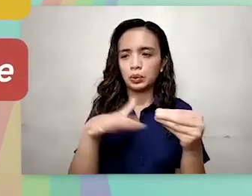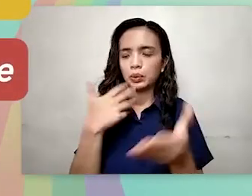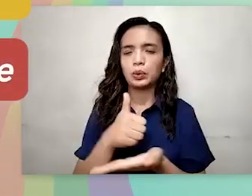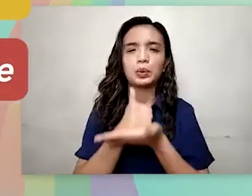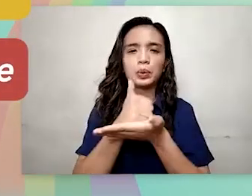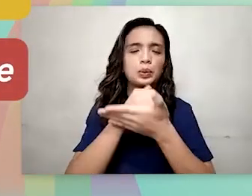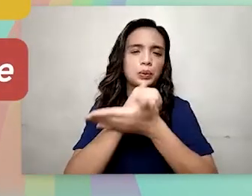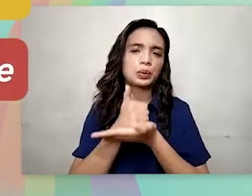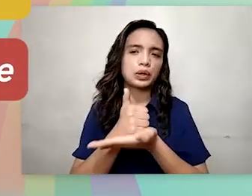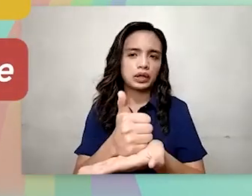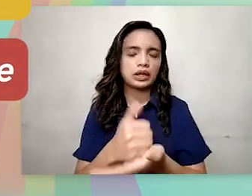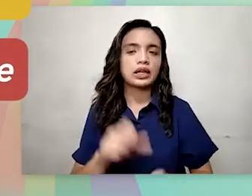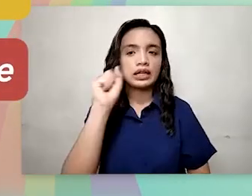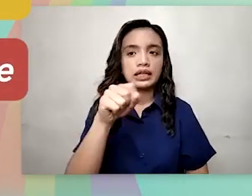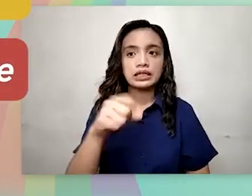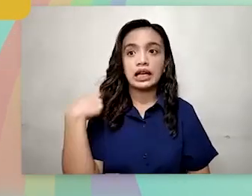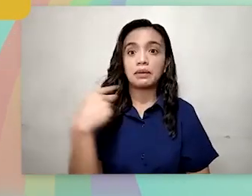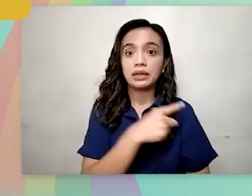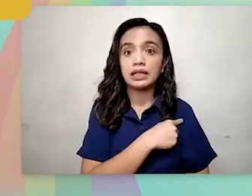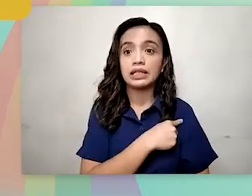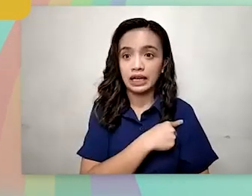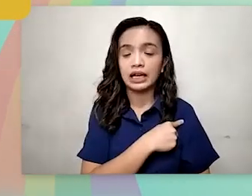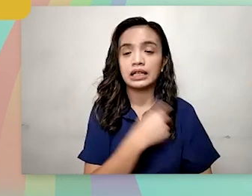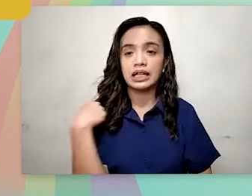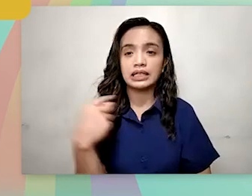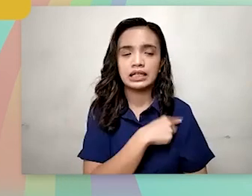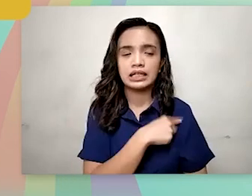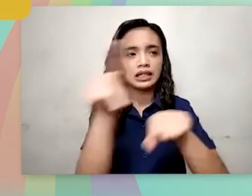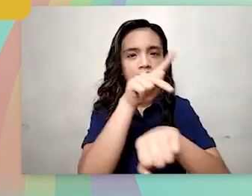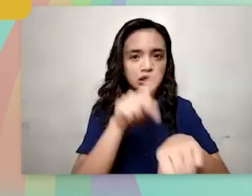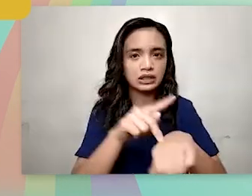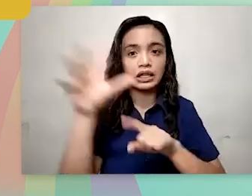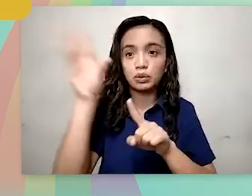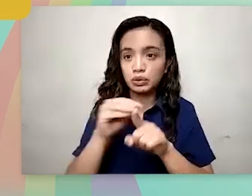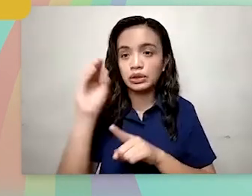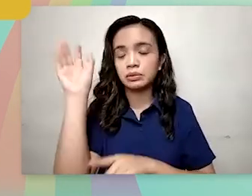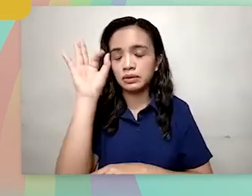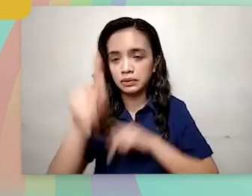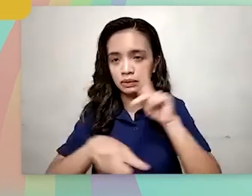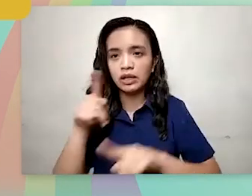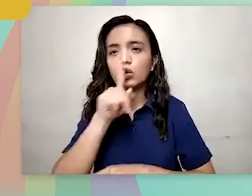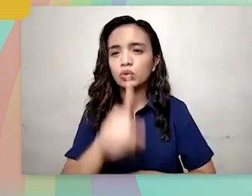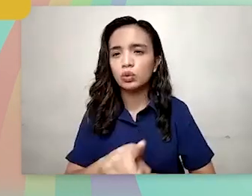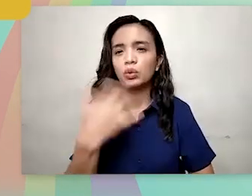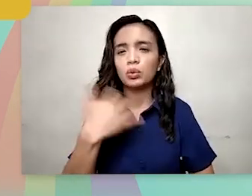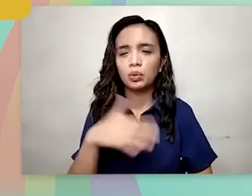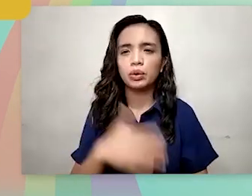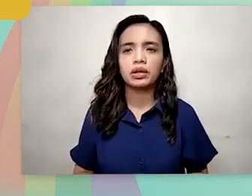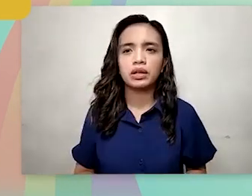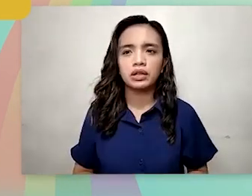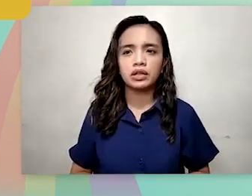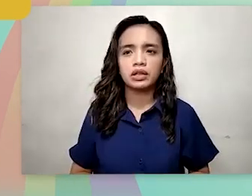and the Filipino is a story of resilience. I'm glad that it's in our DNA, I think, as a country and as